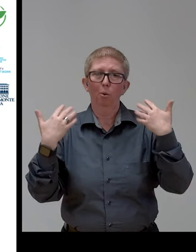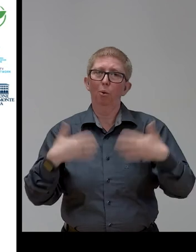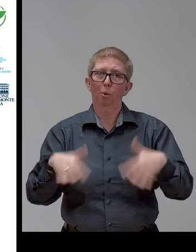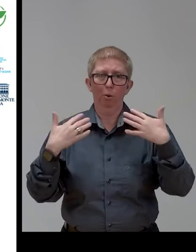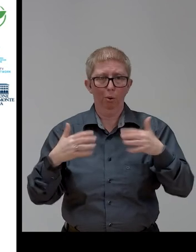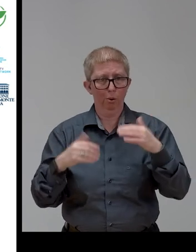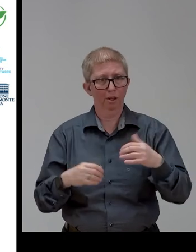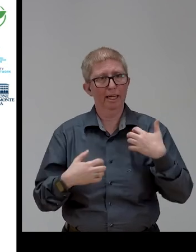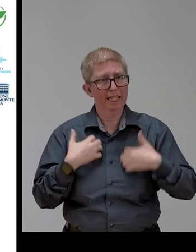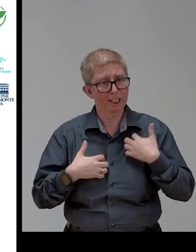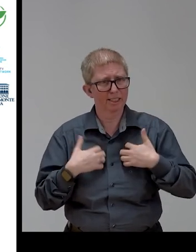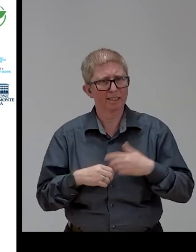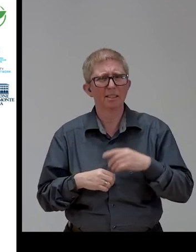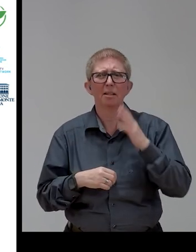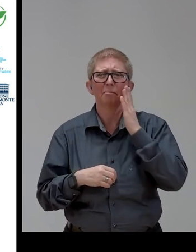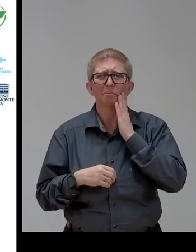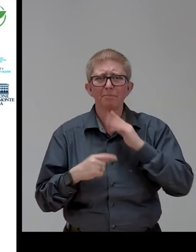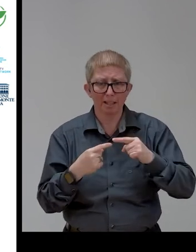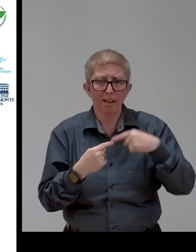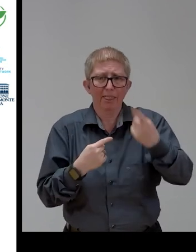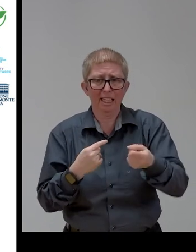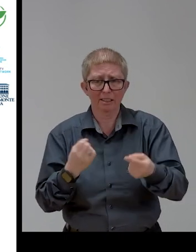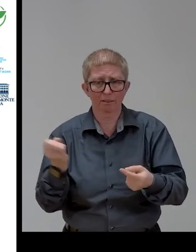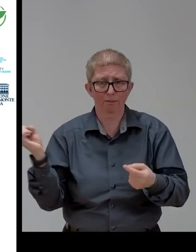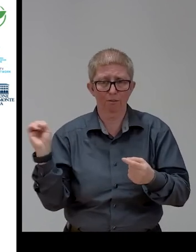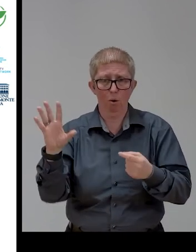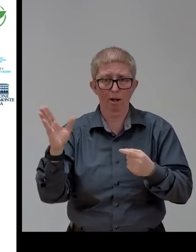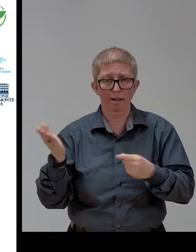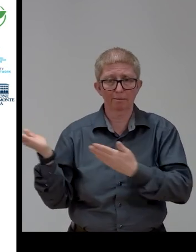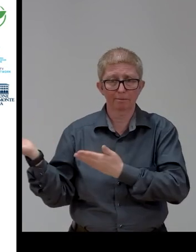can go on next slide, please.